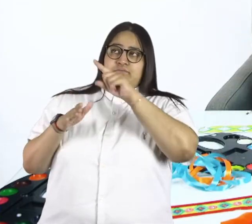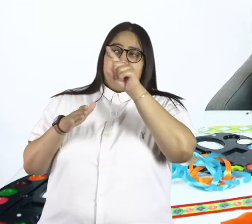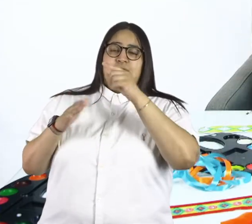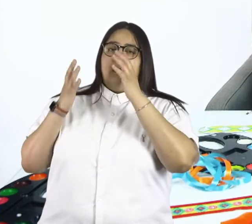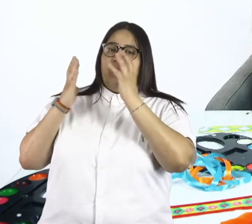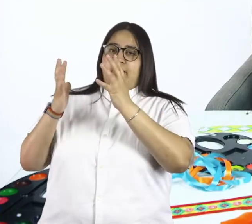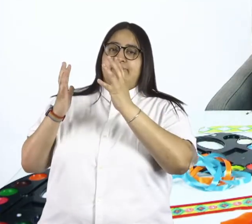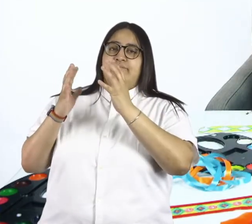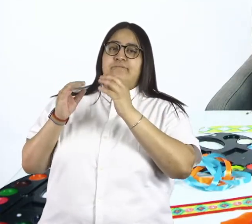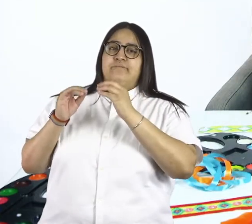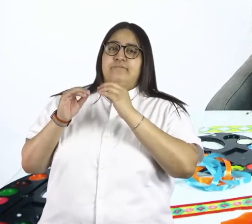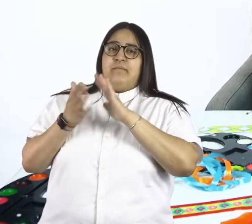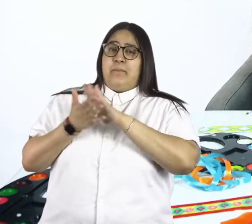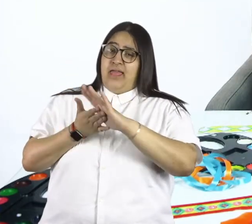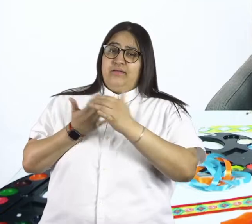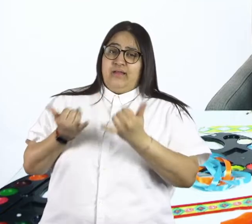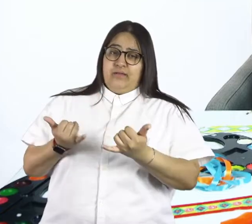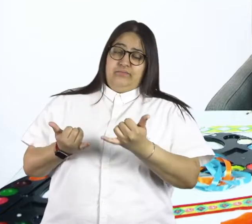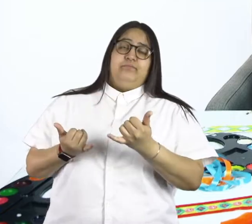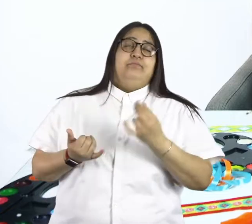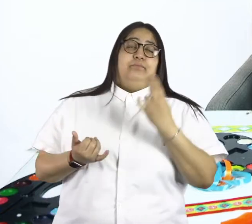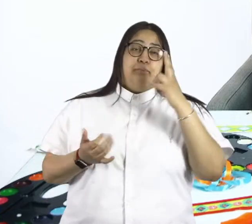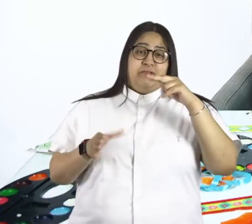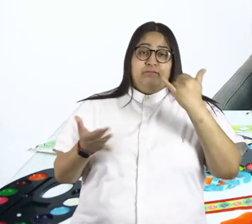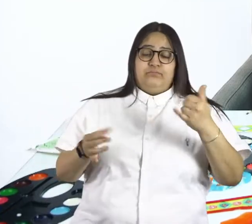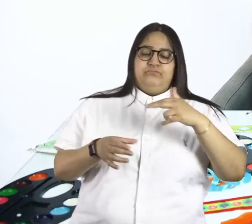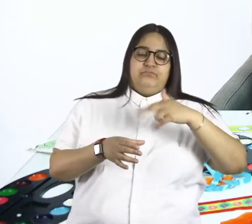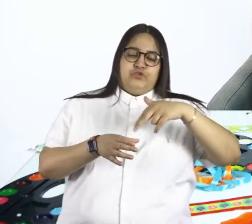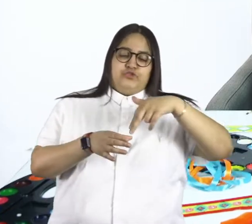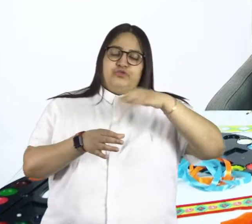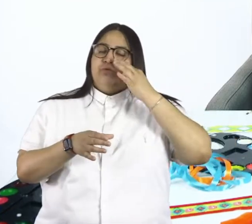Okay, leave that to wash out in there.